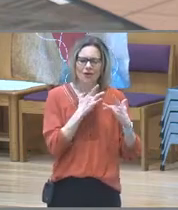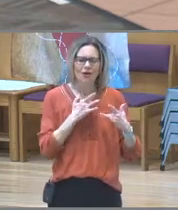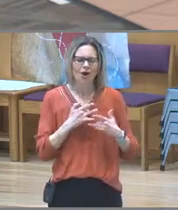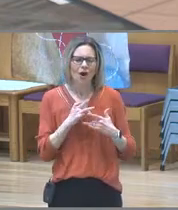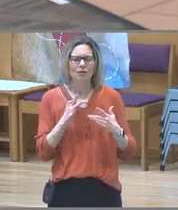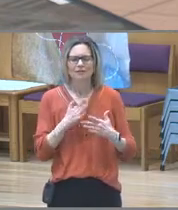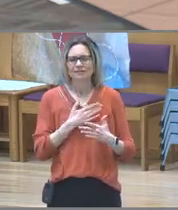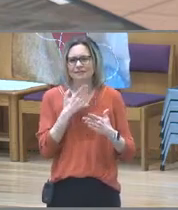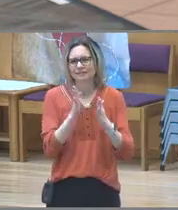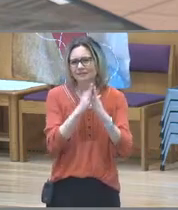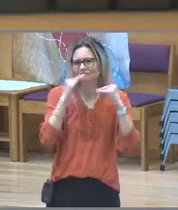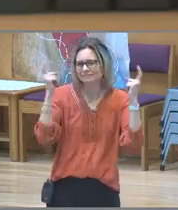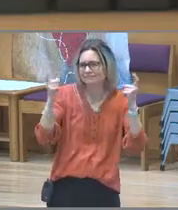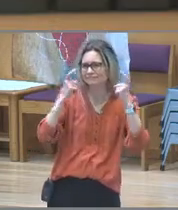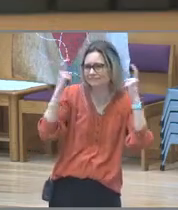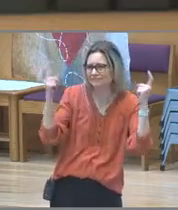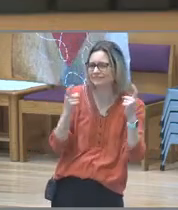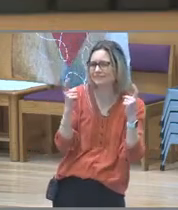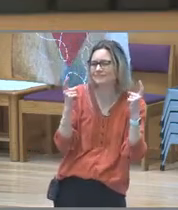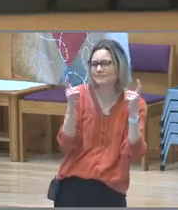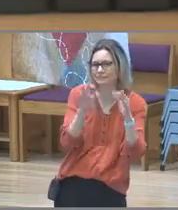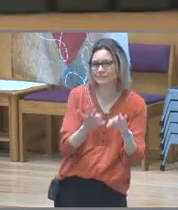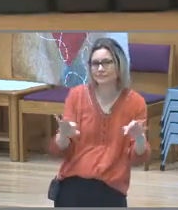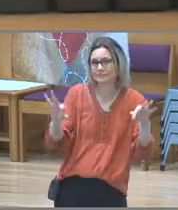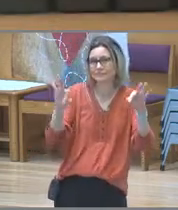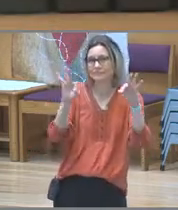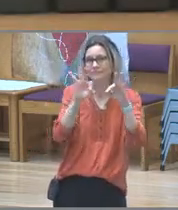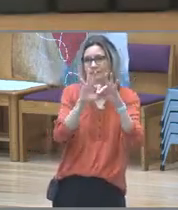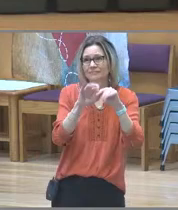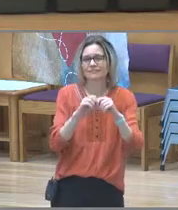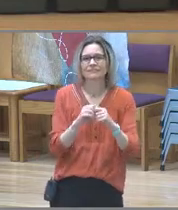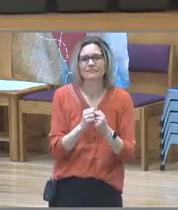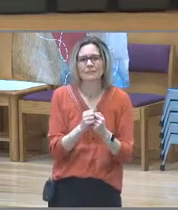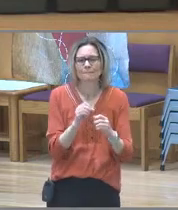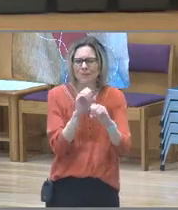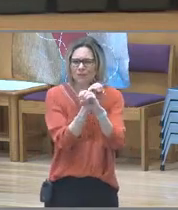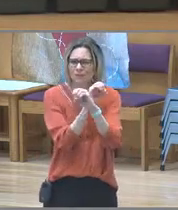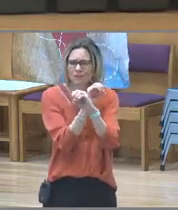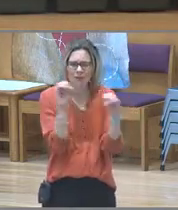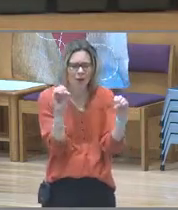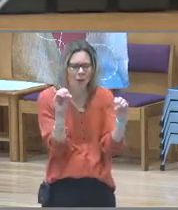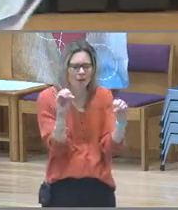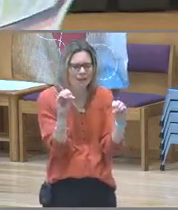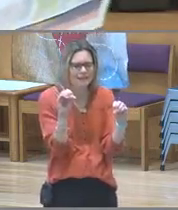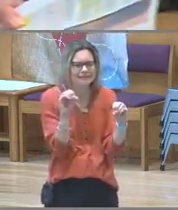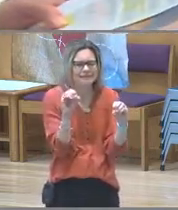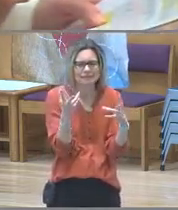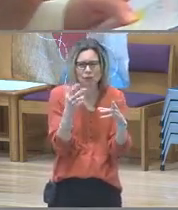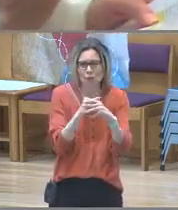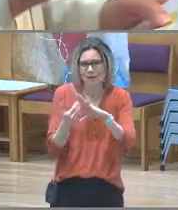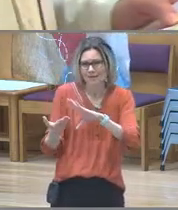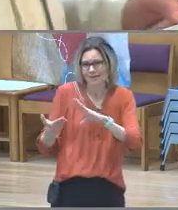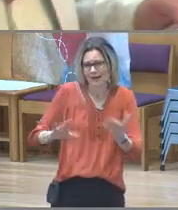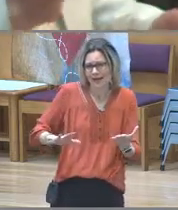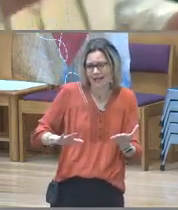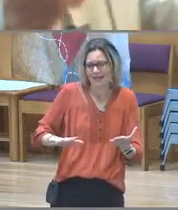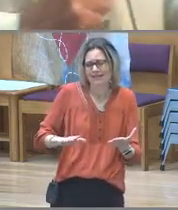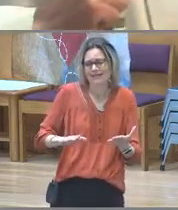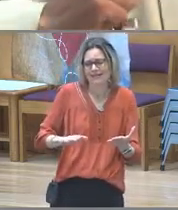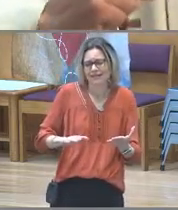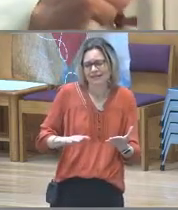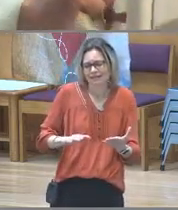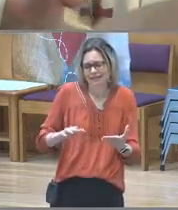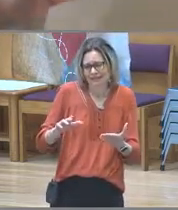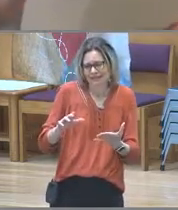rejoice. More importantly, no one, even death, can take away the joy in